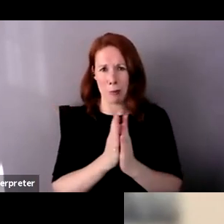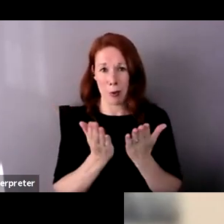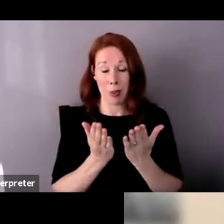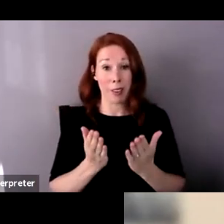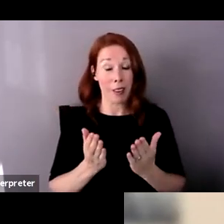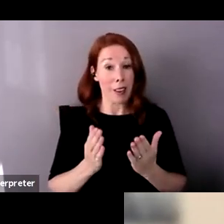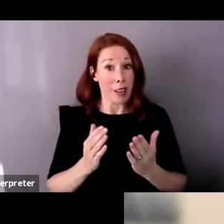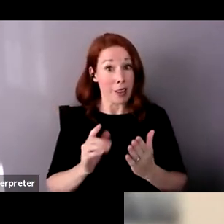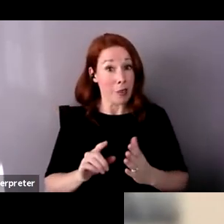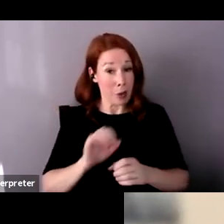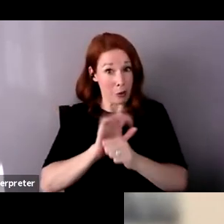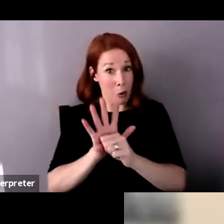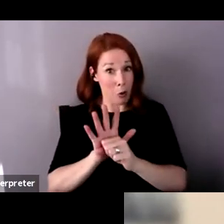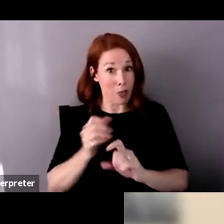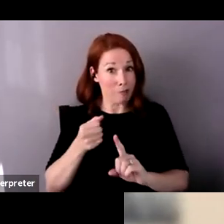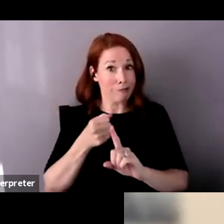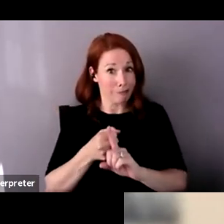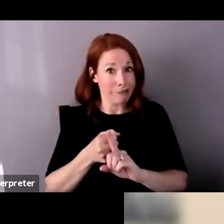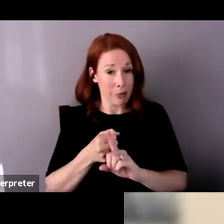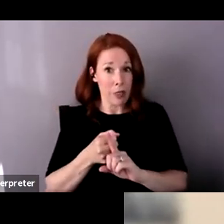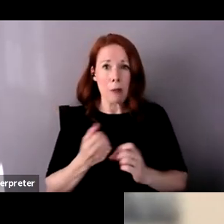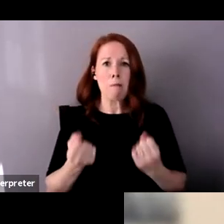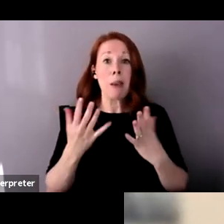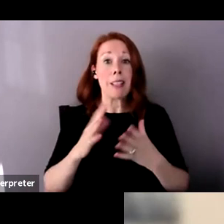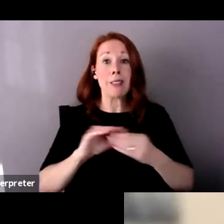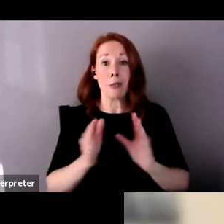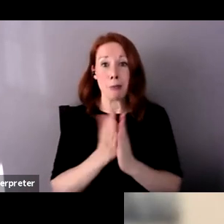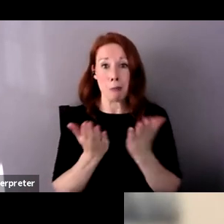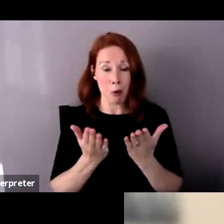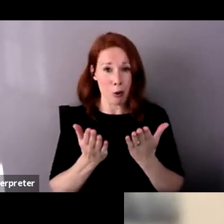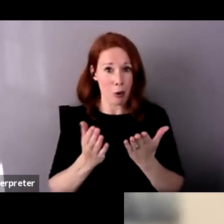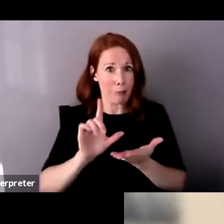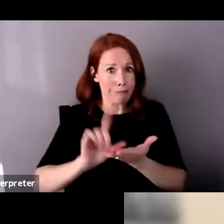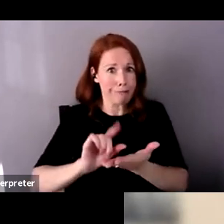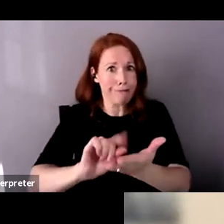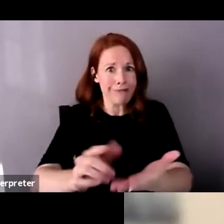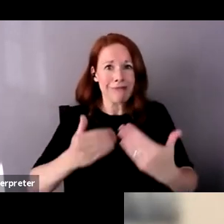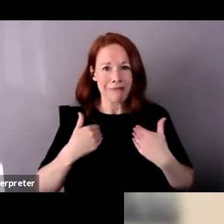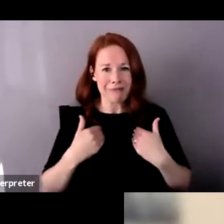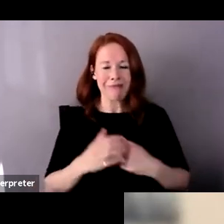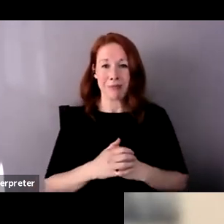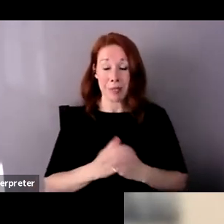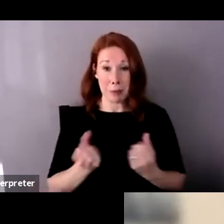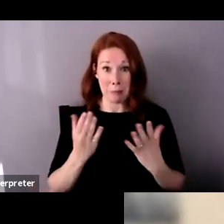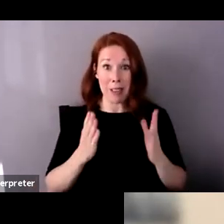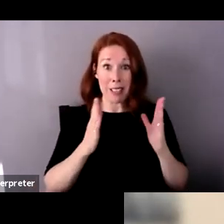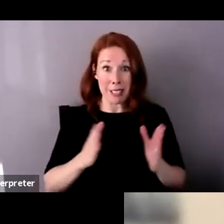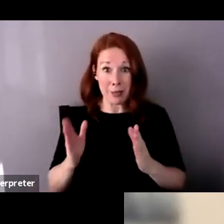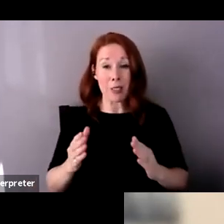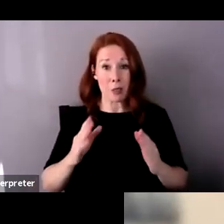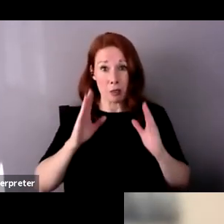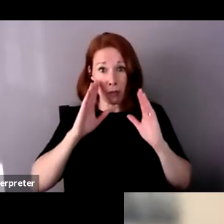COVID first started, just because there were, you know, a lot of individuals on the spectrum